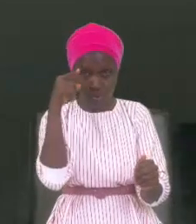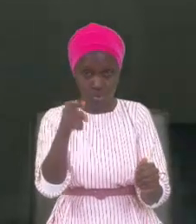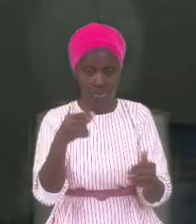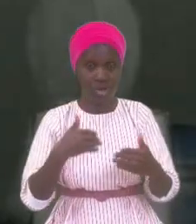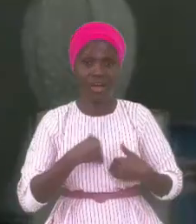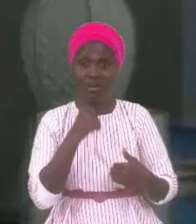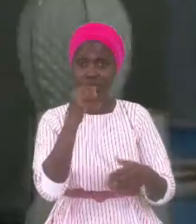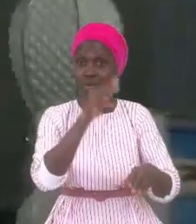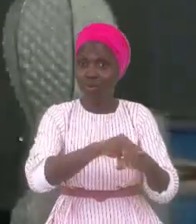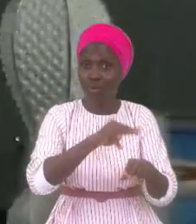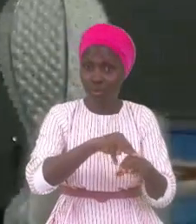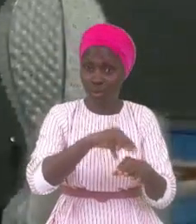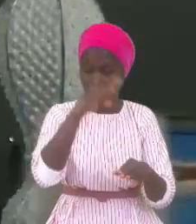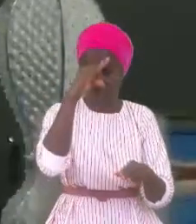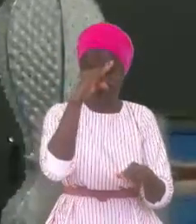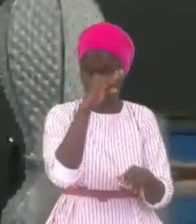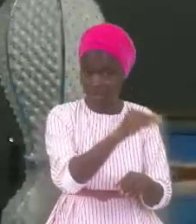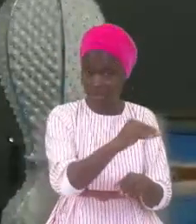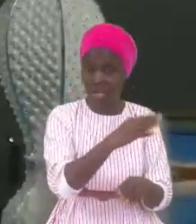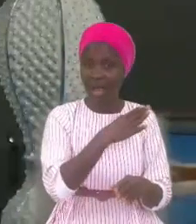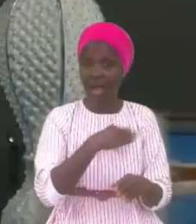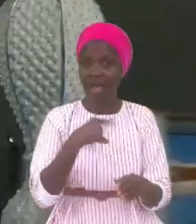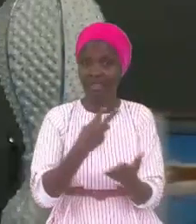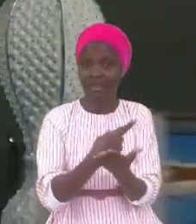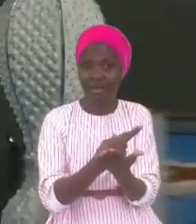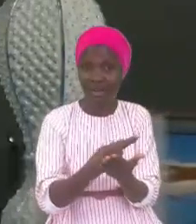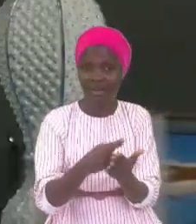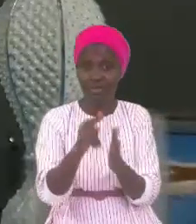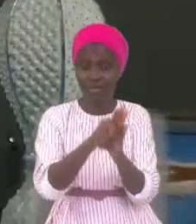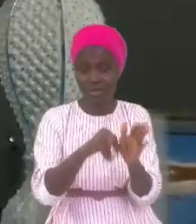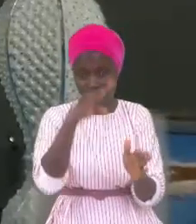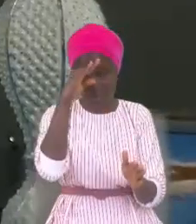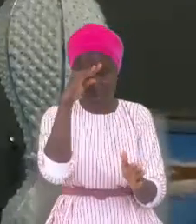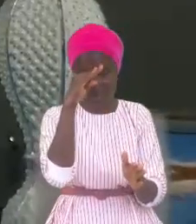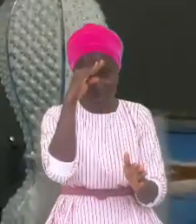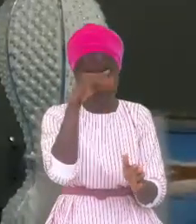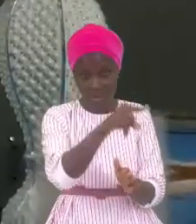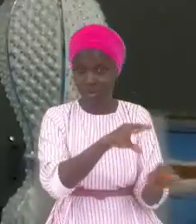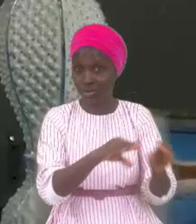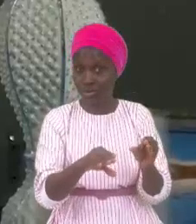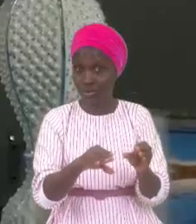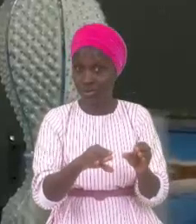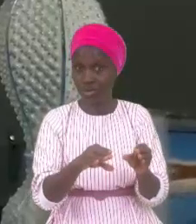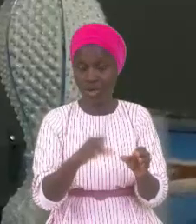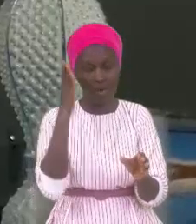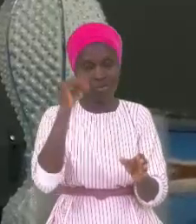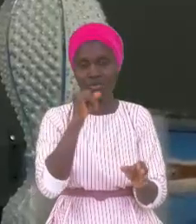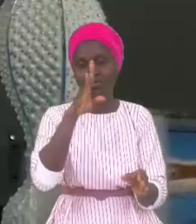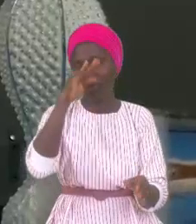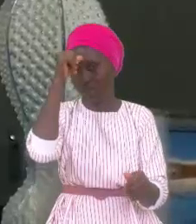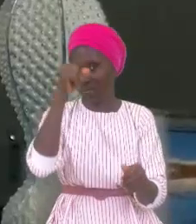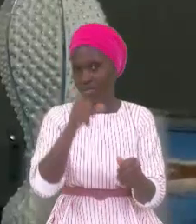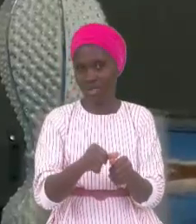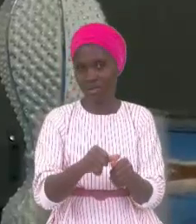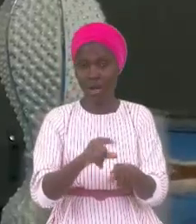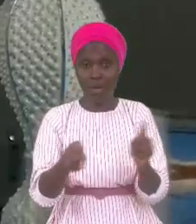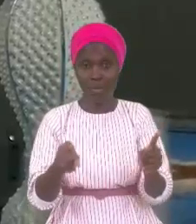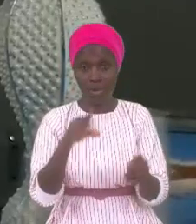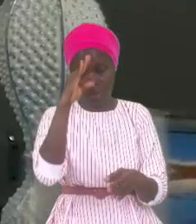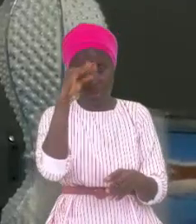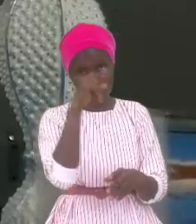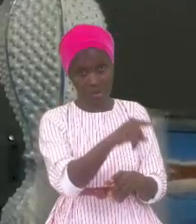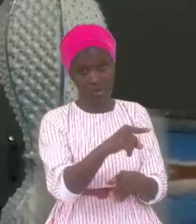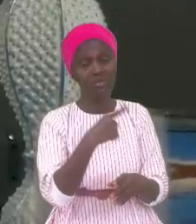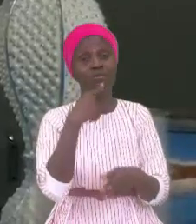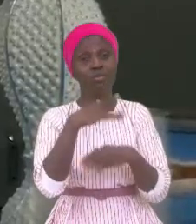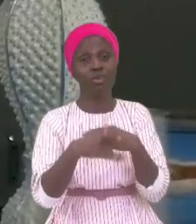done shall not be remembered, but his blood will I require at your